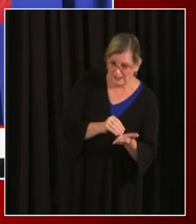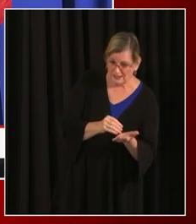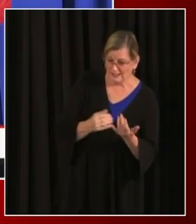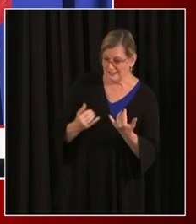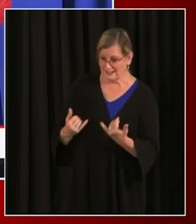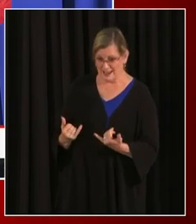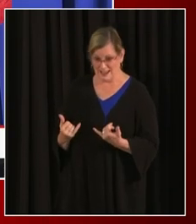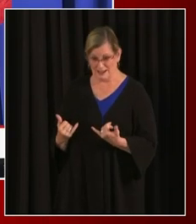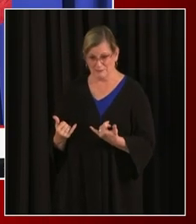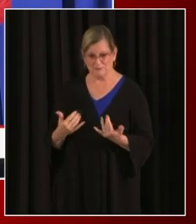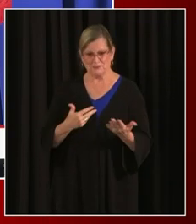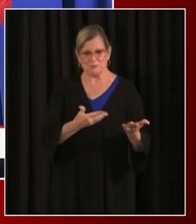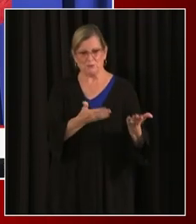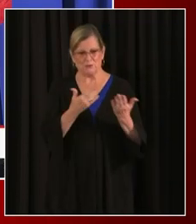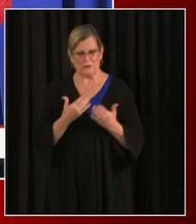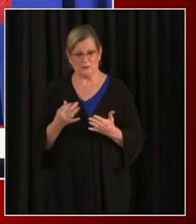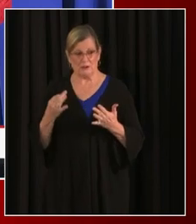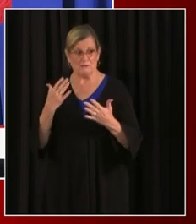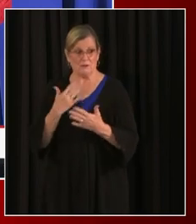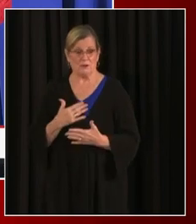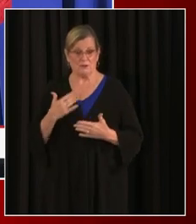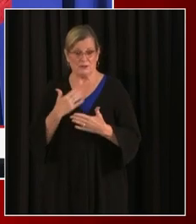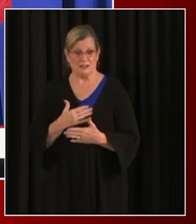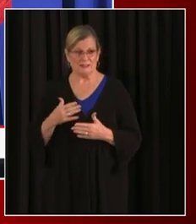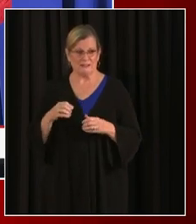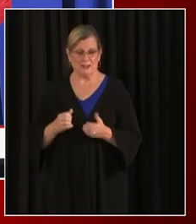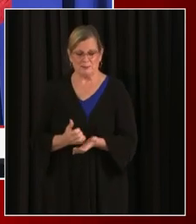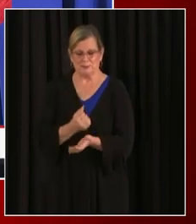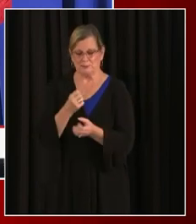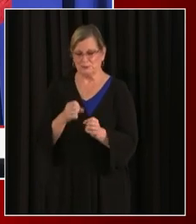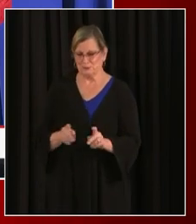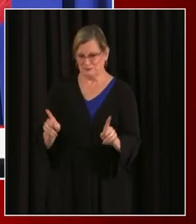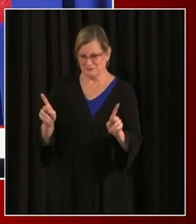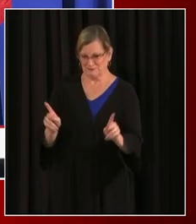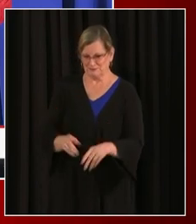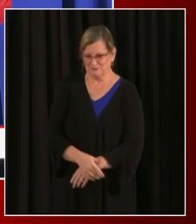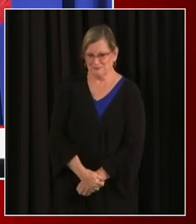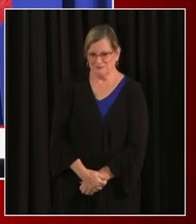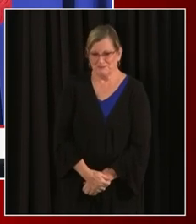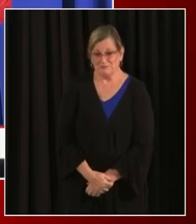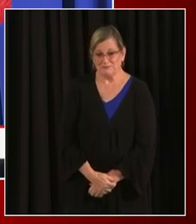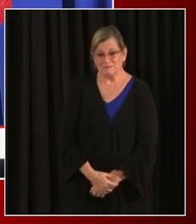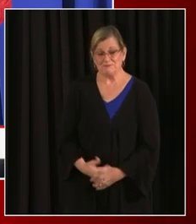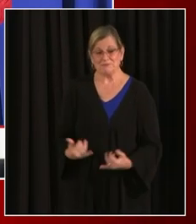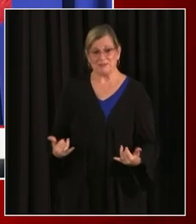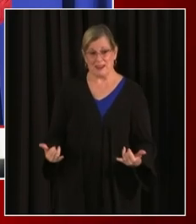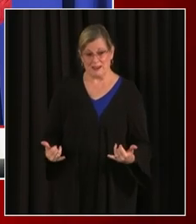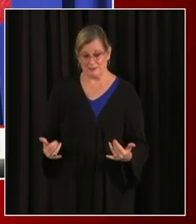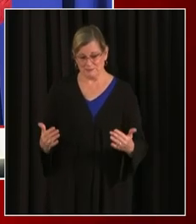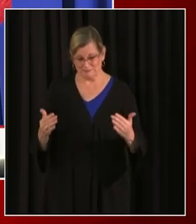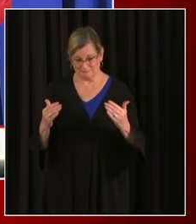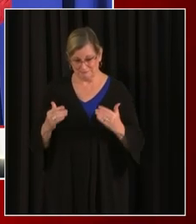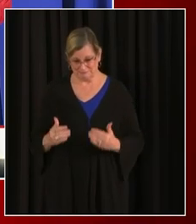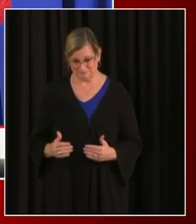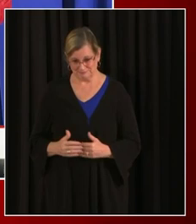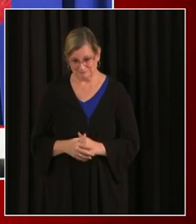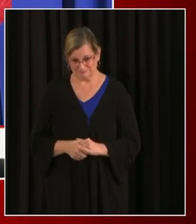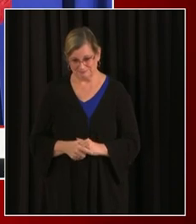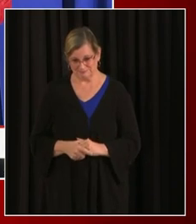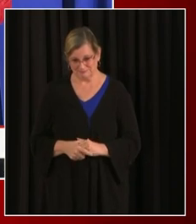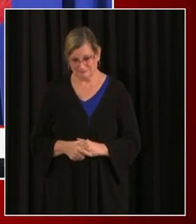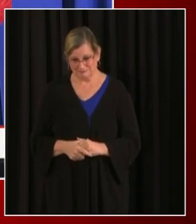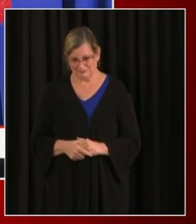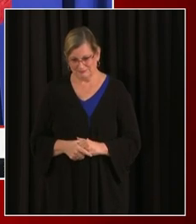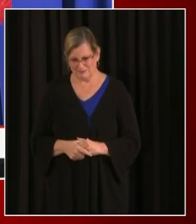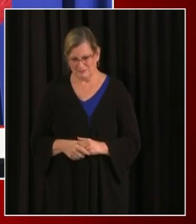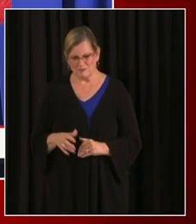bringing back a lot of recreational opportunities. So, and let me